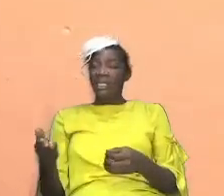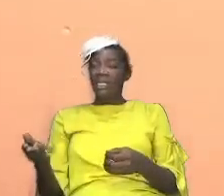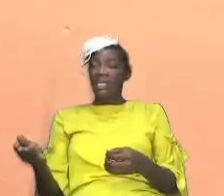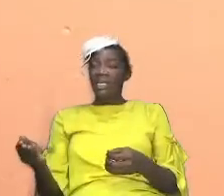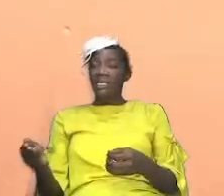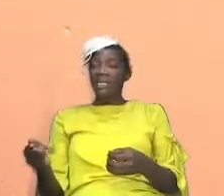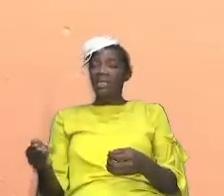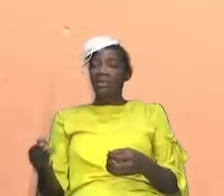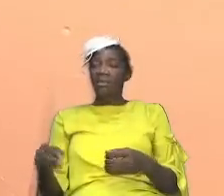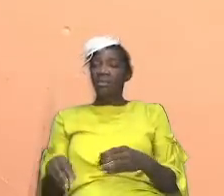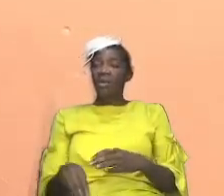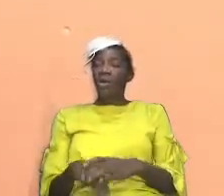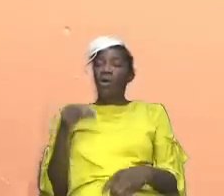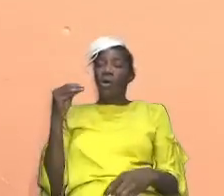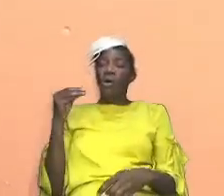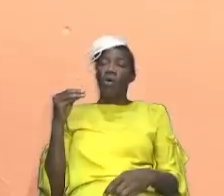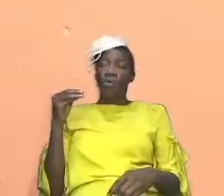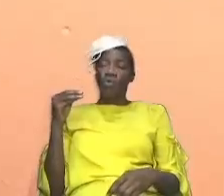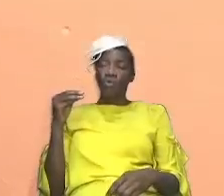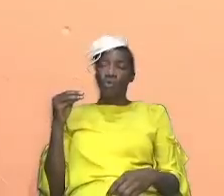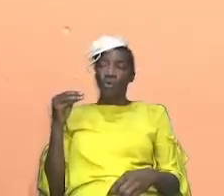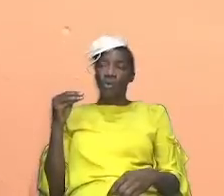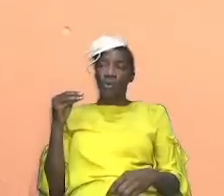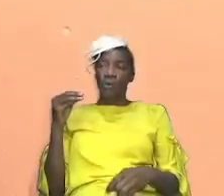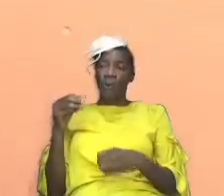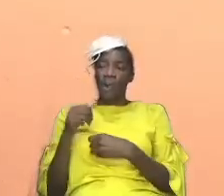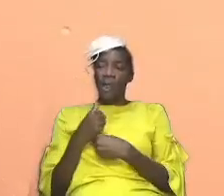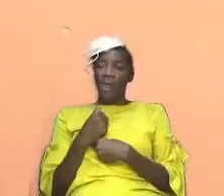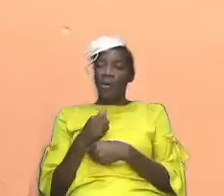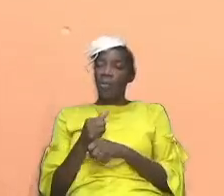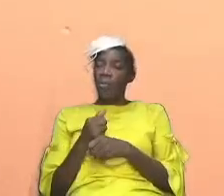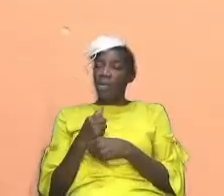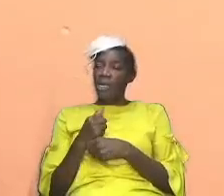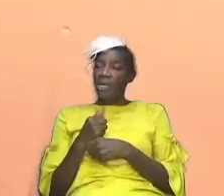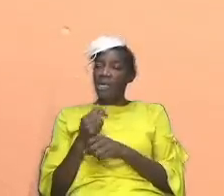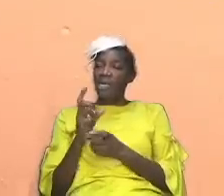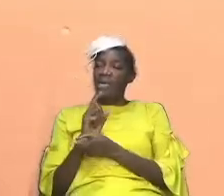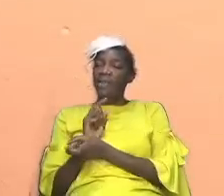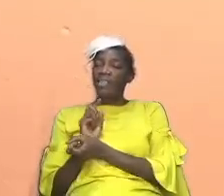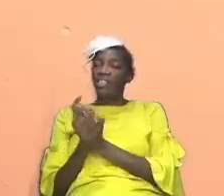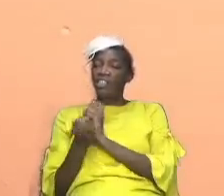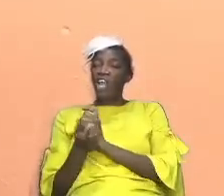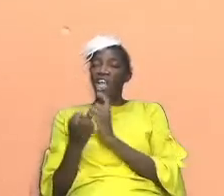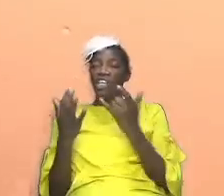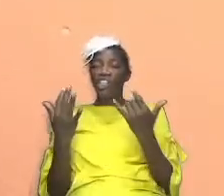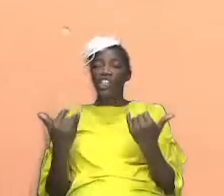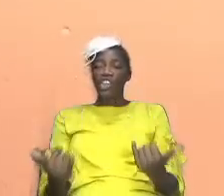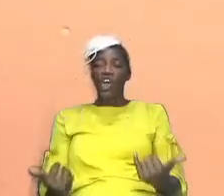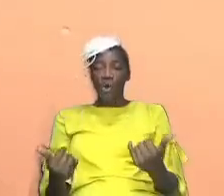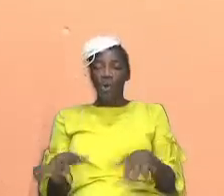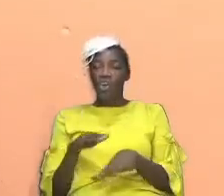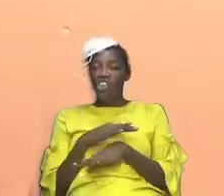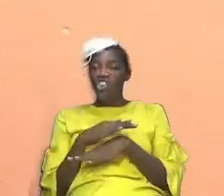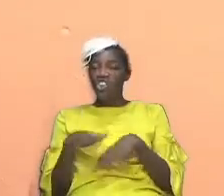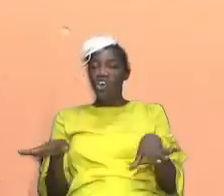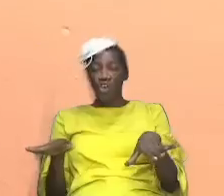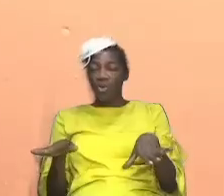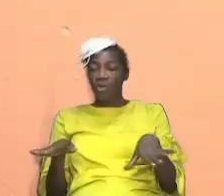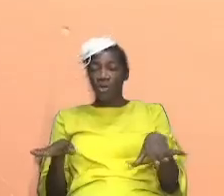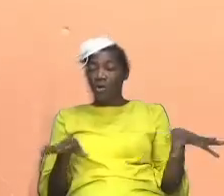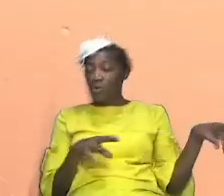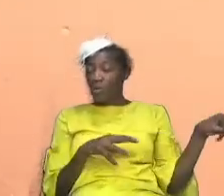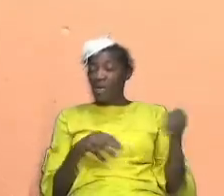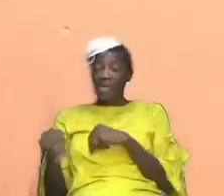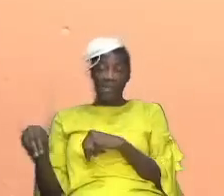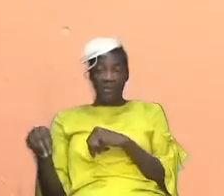are going out of whack, and make the necessary adjustments. No, none of us will be exempt. And it